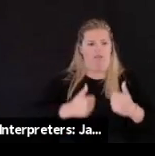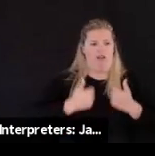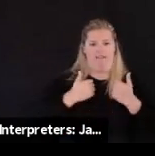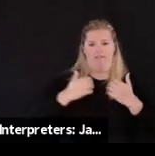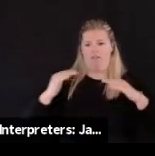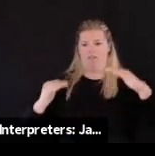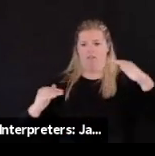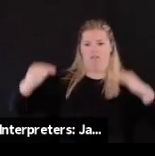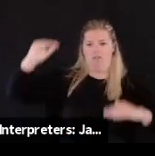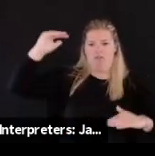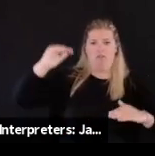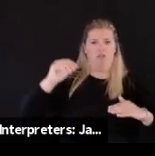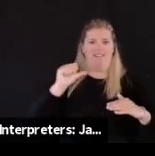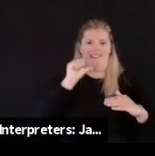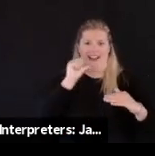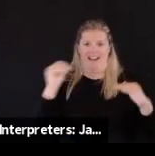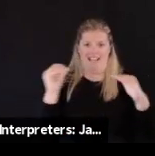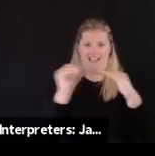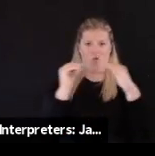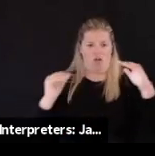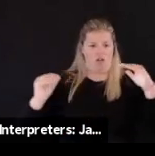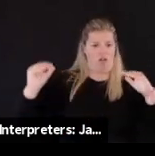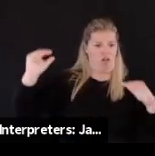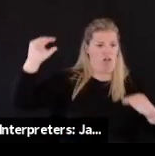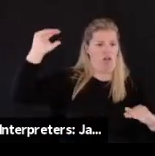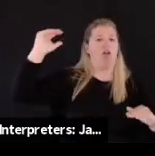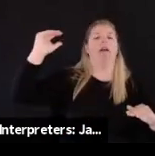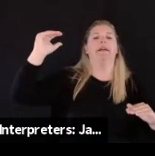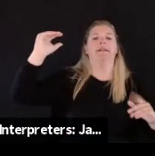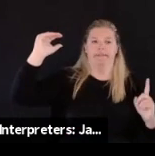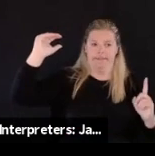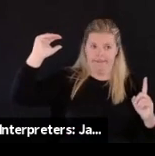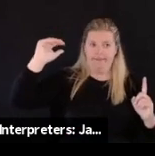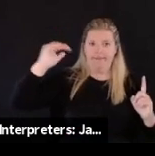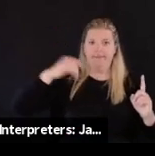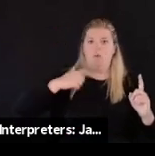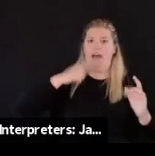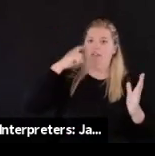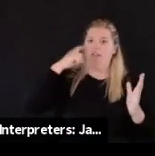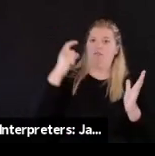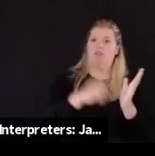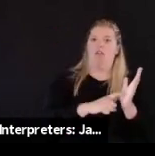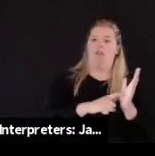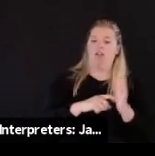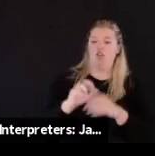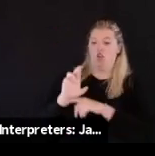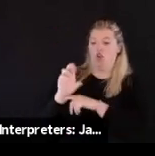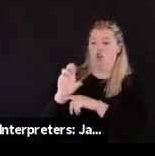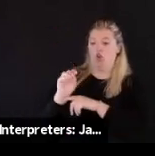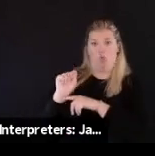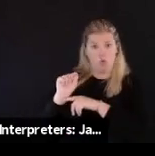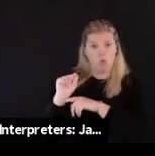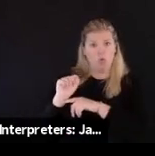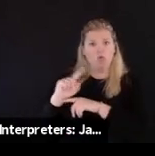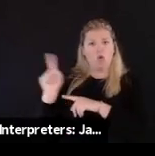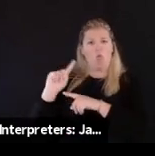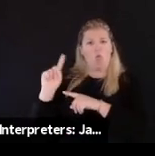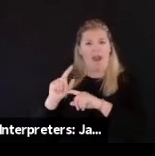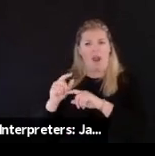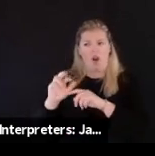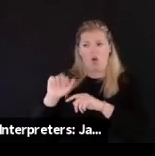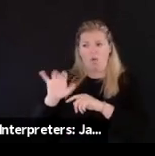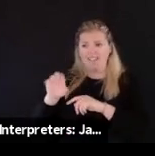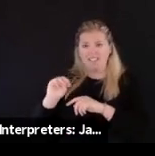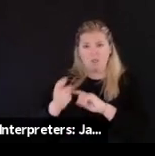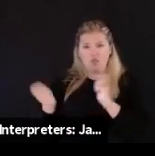the inequities, unless we start to acknowledge the root and where most of it started and some of